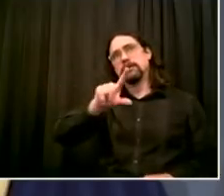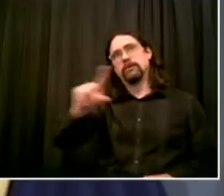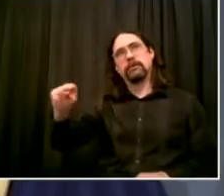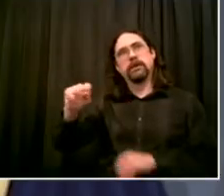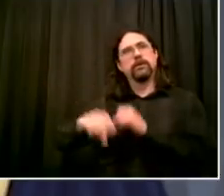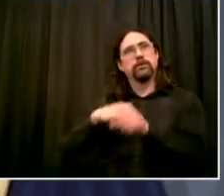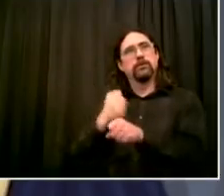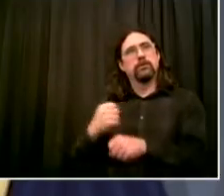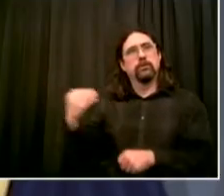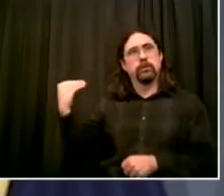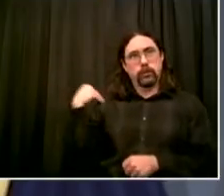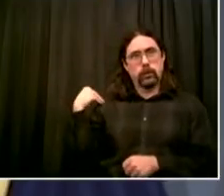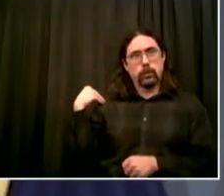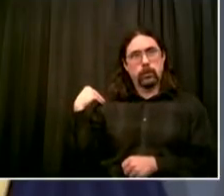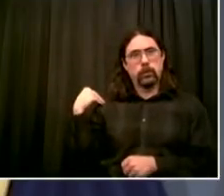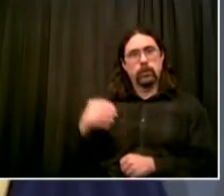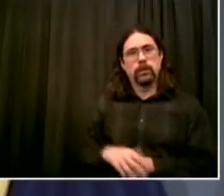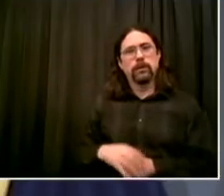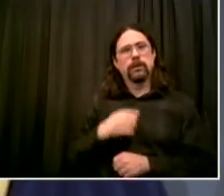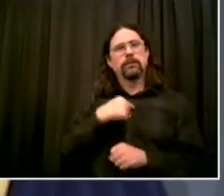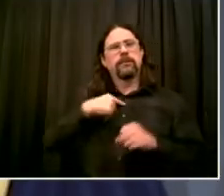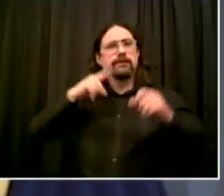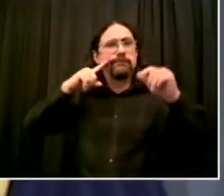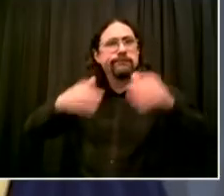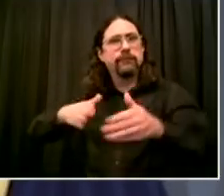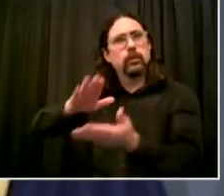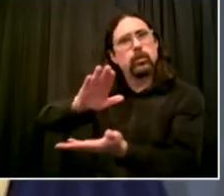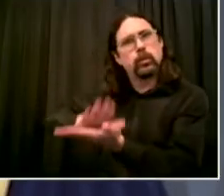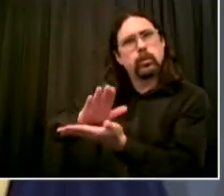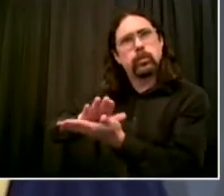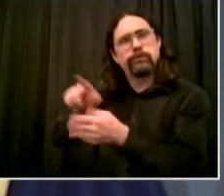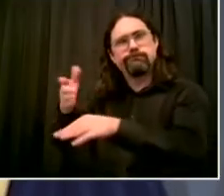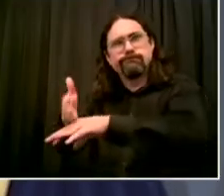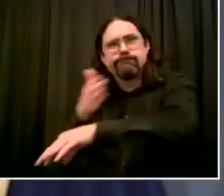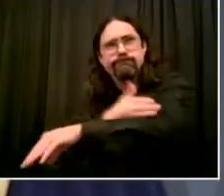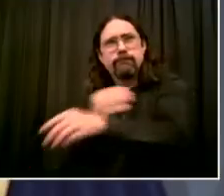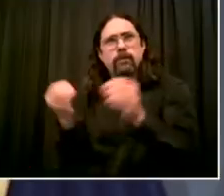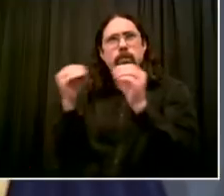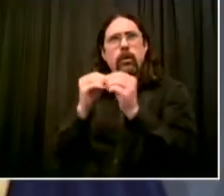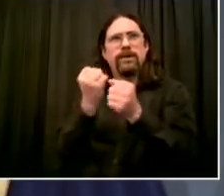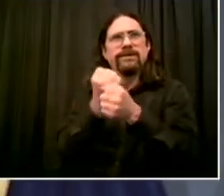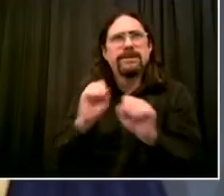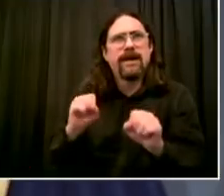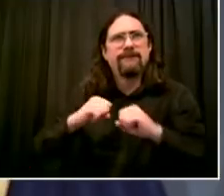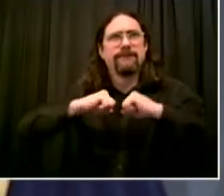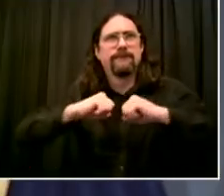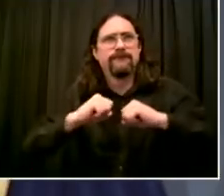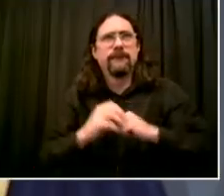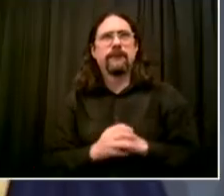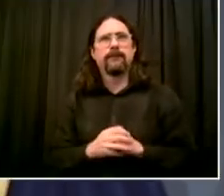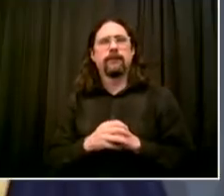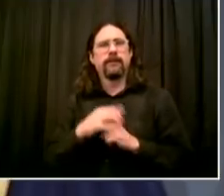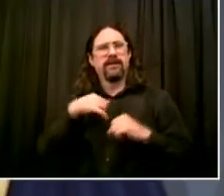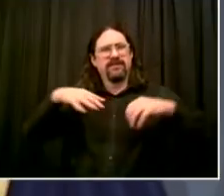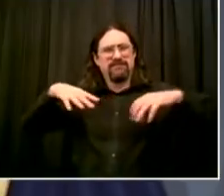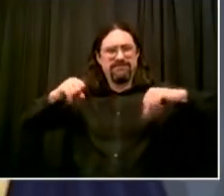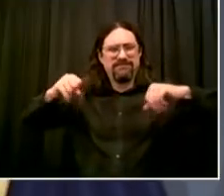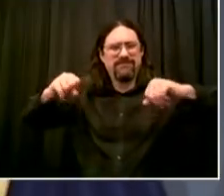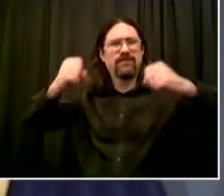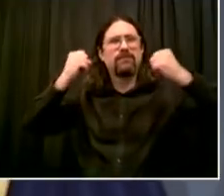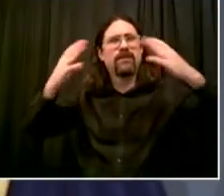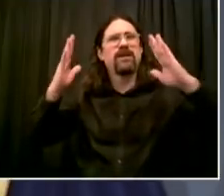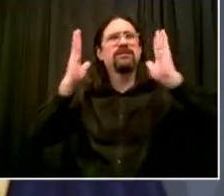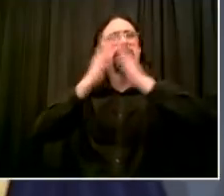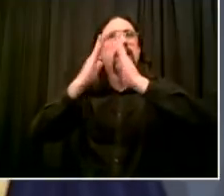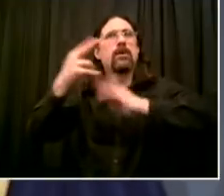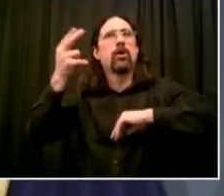I heard from at town hall meetings all over the city who are worried about the safety of their kids in schools. I'm thinking about the weapons that had to be seized.